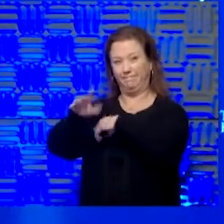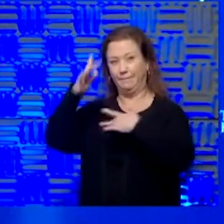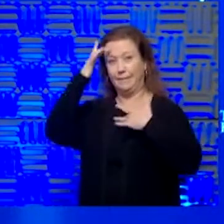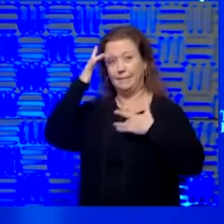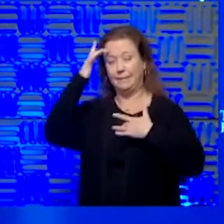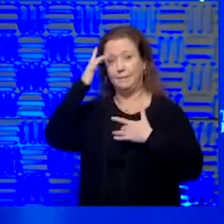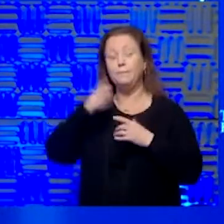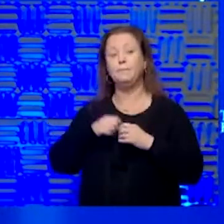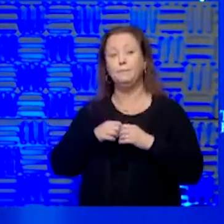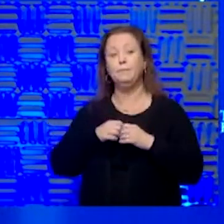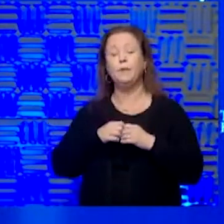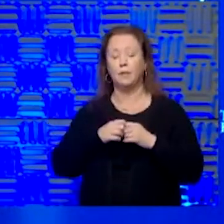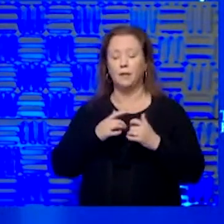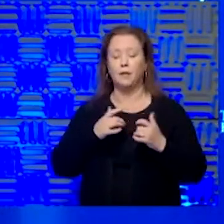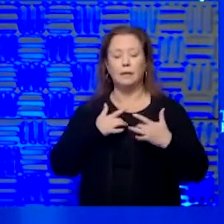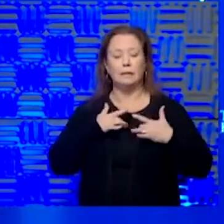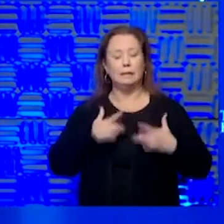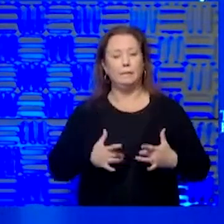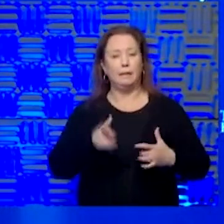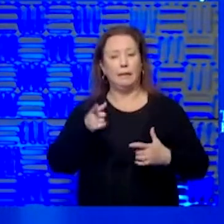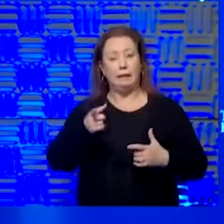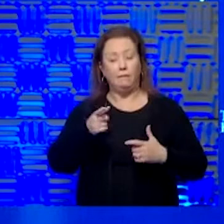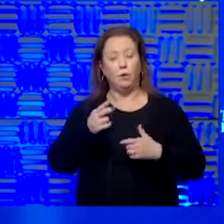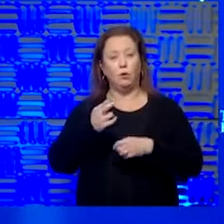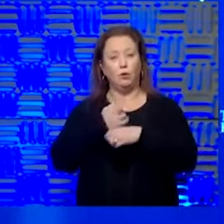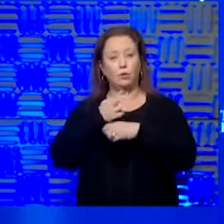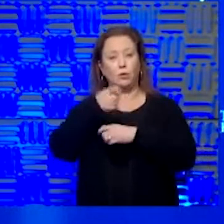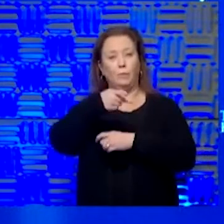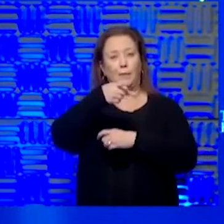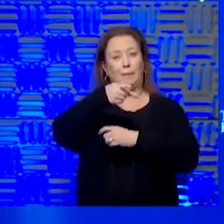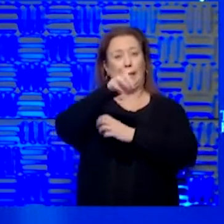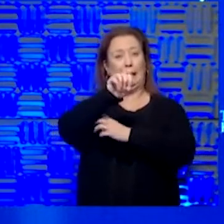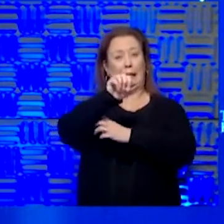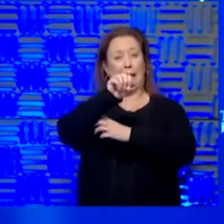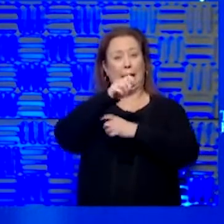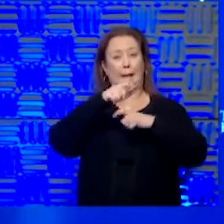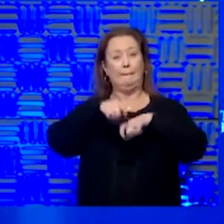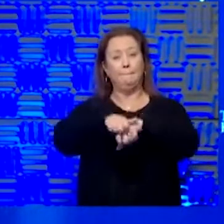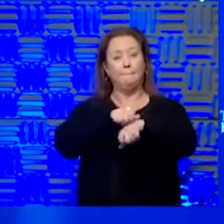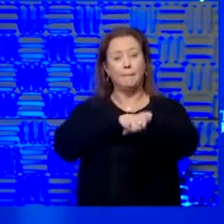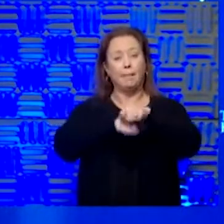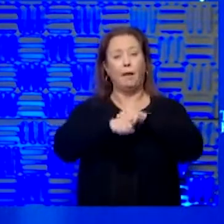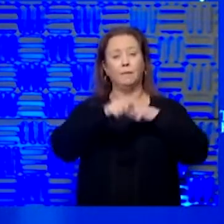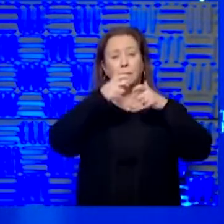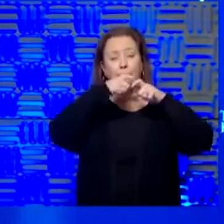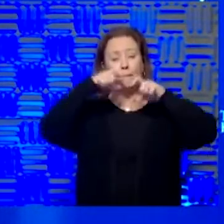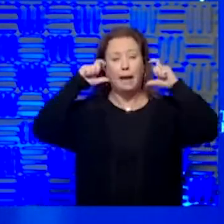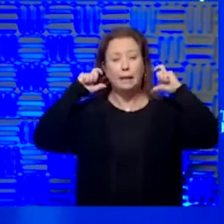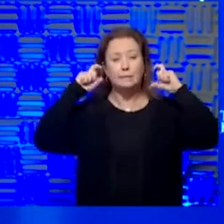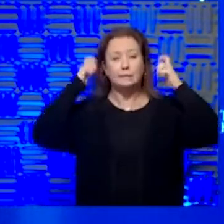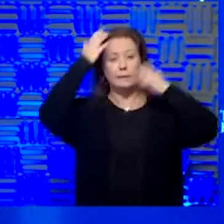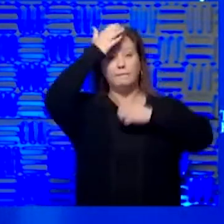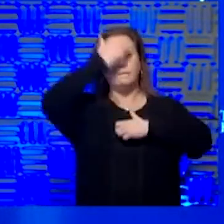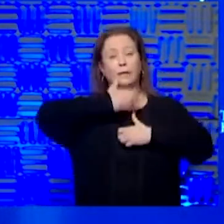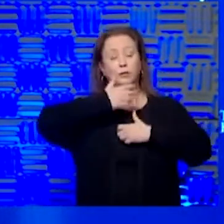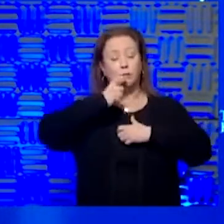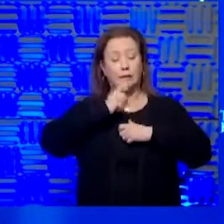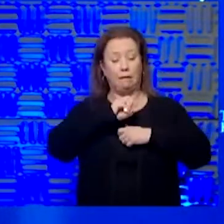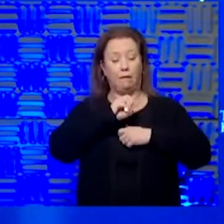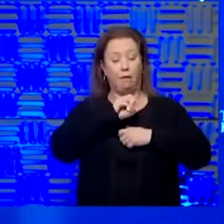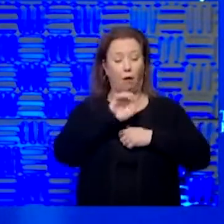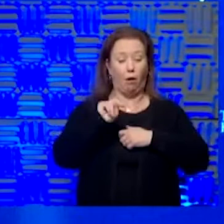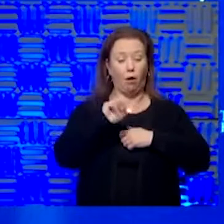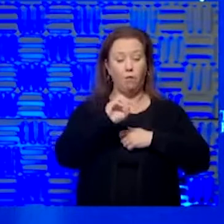And again, for the most part, if people are wearing their personal protective equipment correctly and taking it on and off correctly, the risk